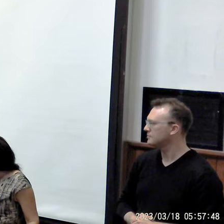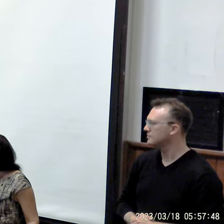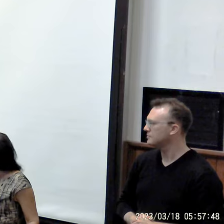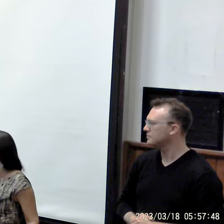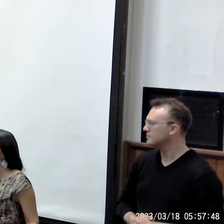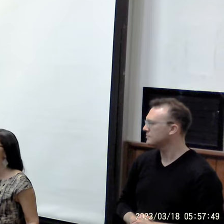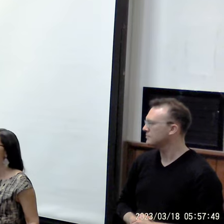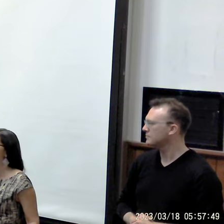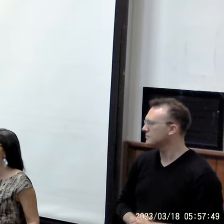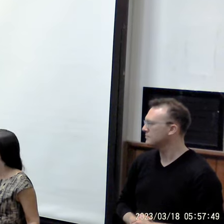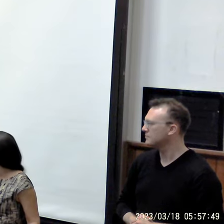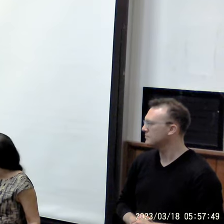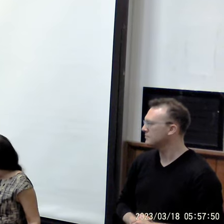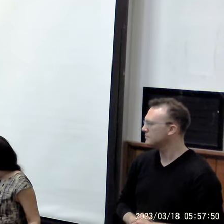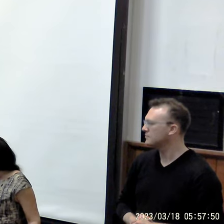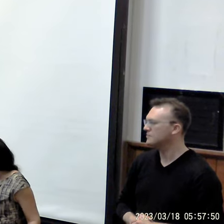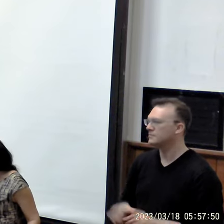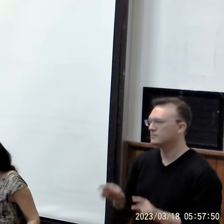Cool.